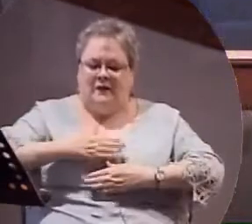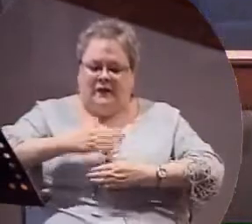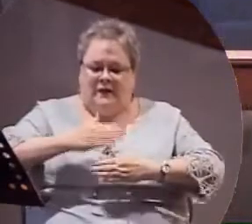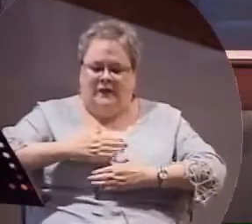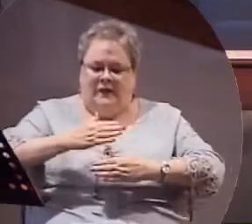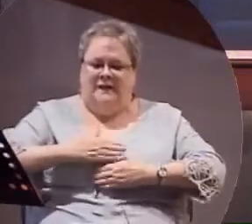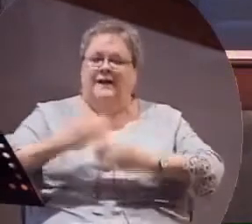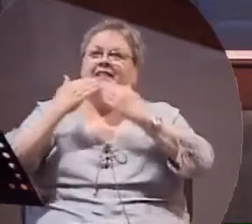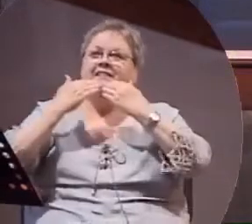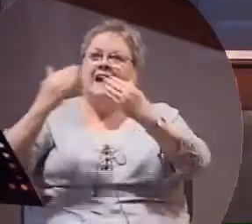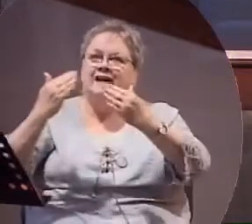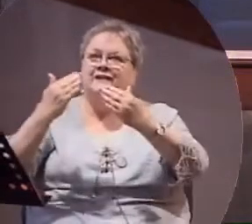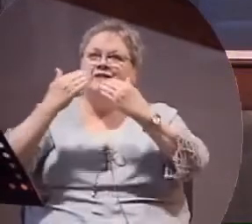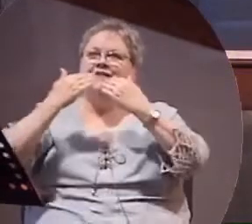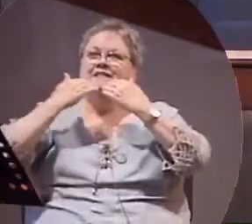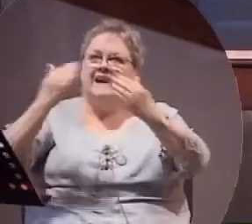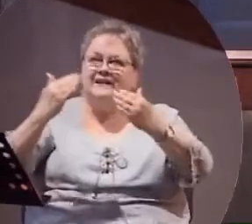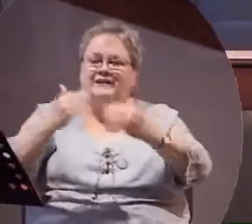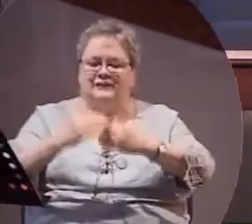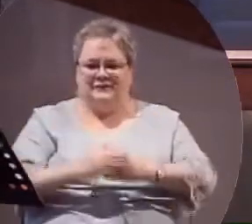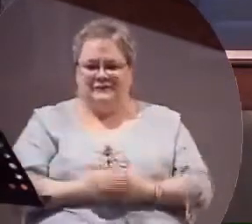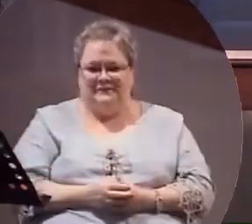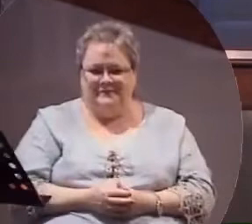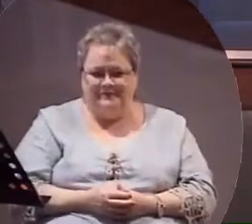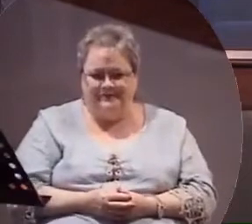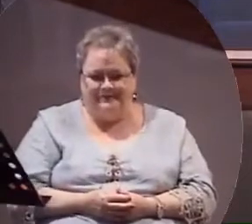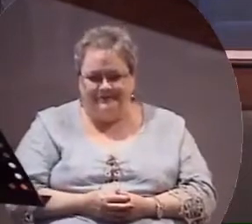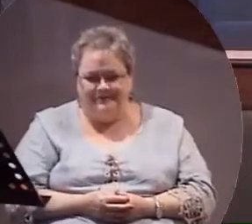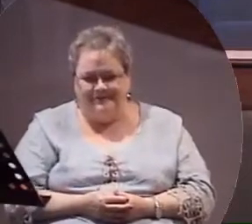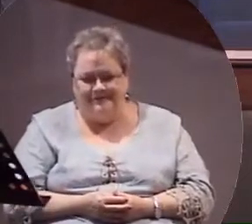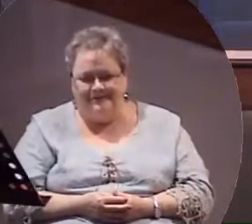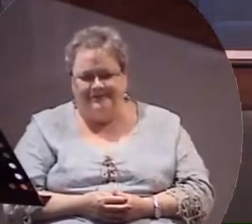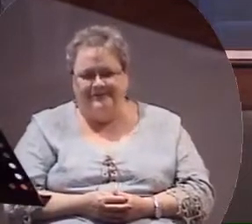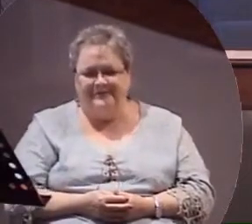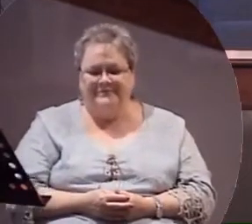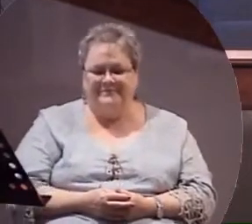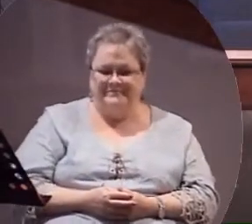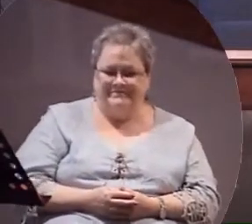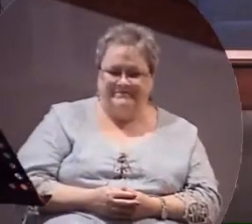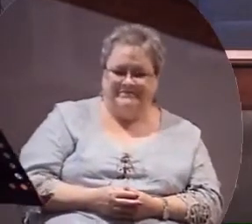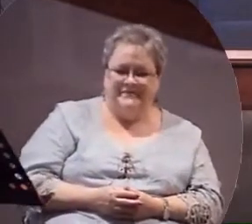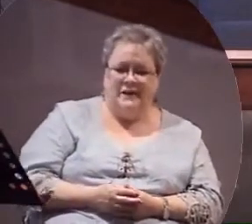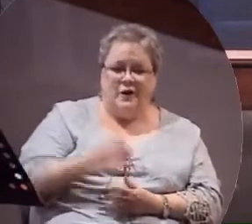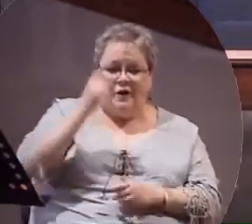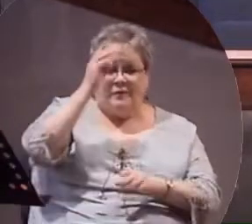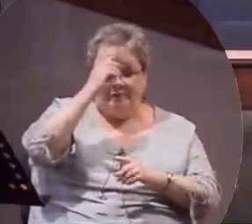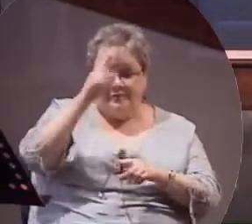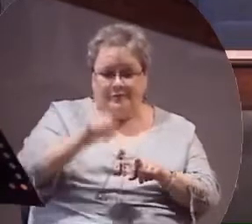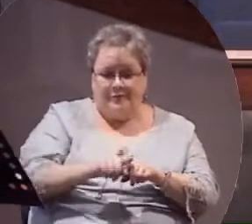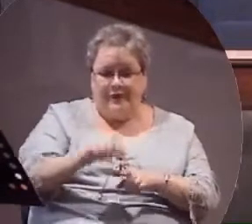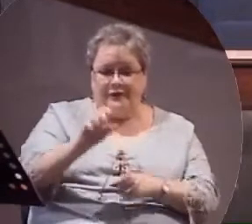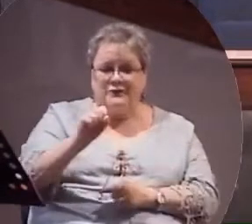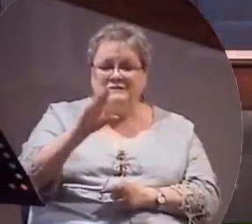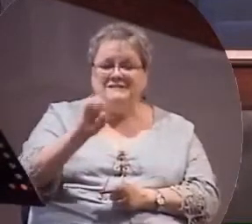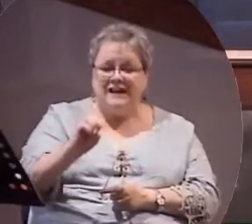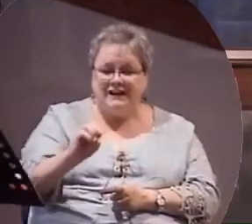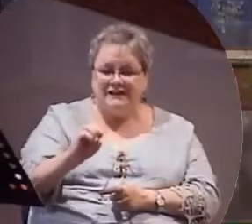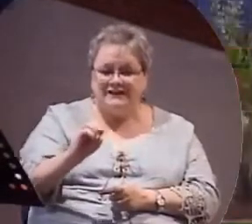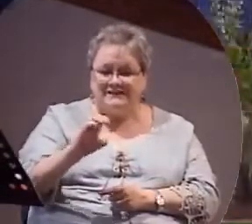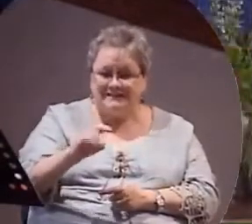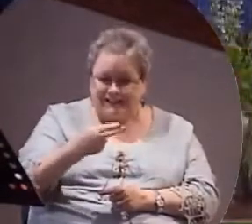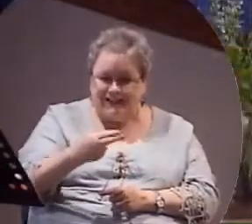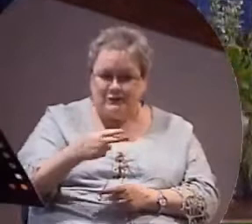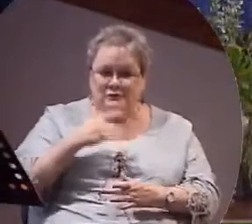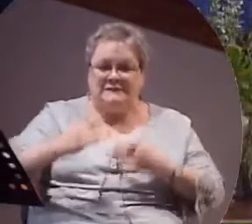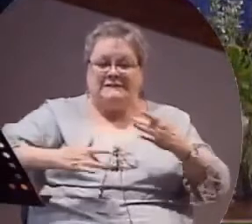you. Thank you. Amen. I'm telling you, old brother Sutch got stirred. Kind